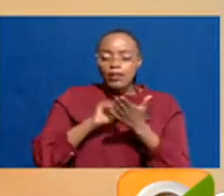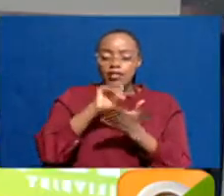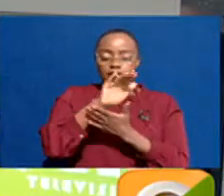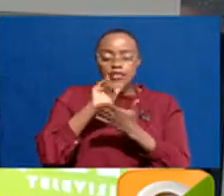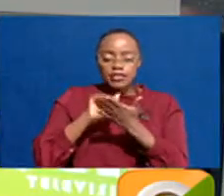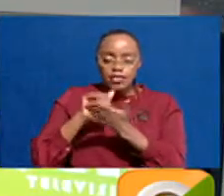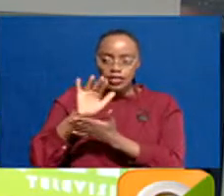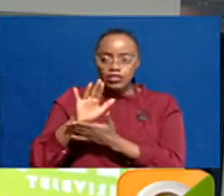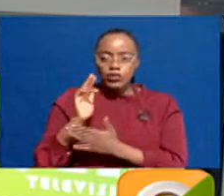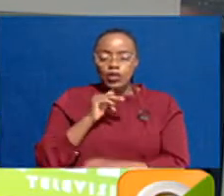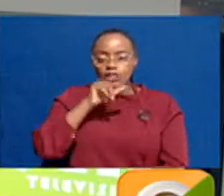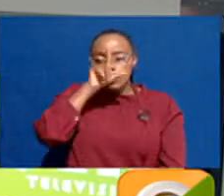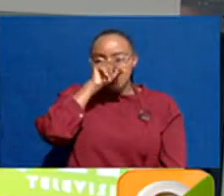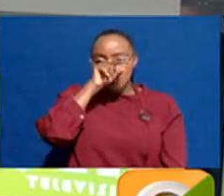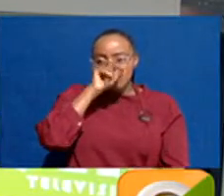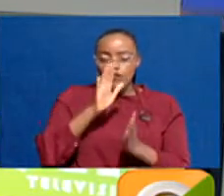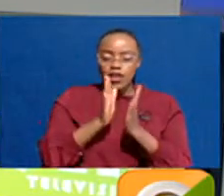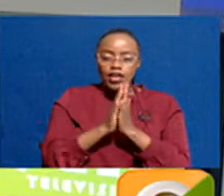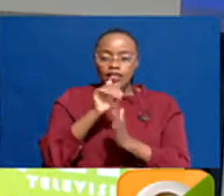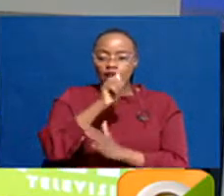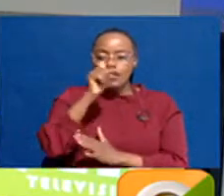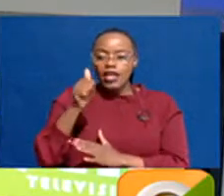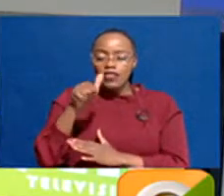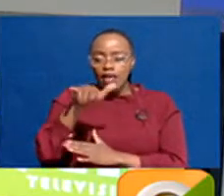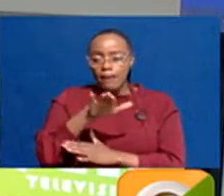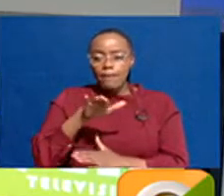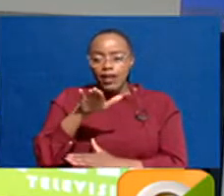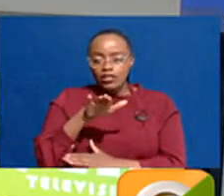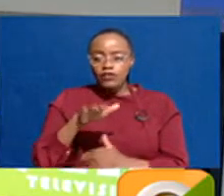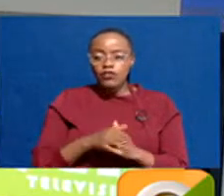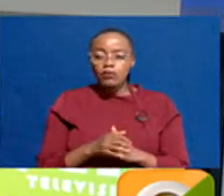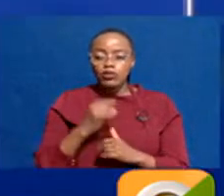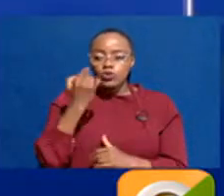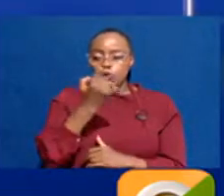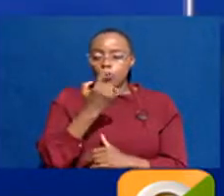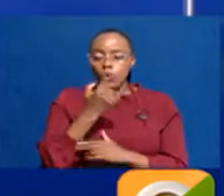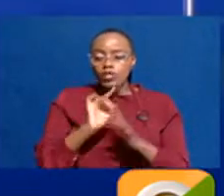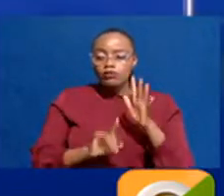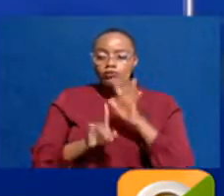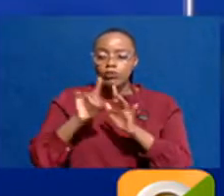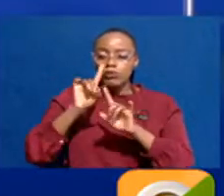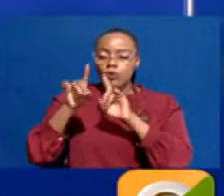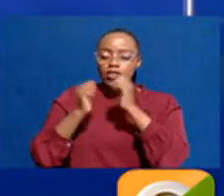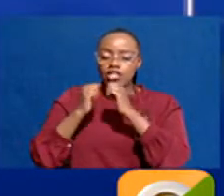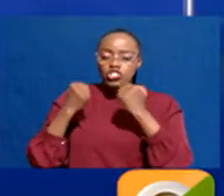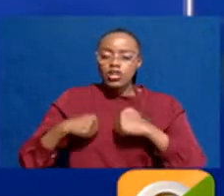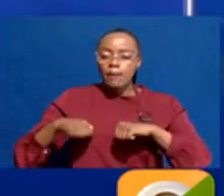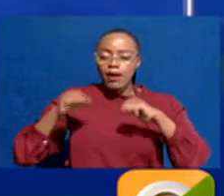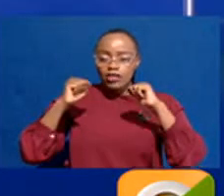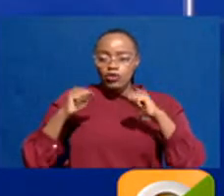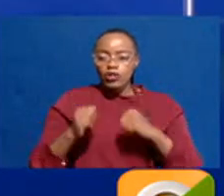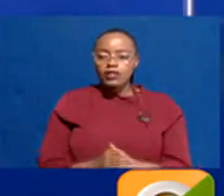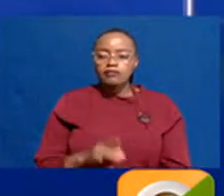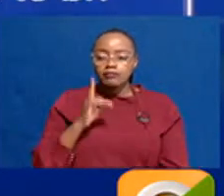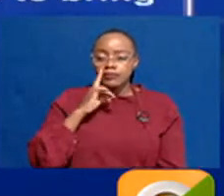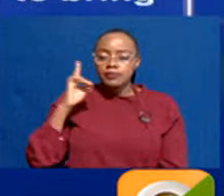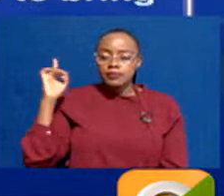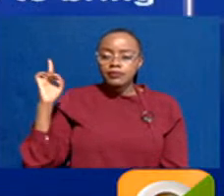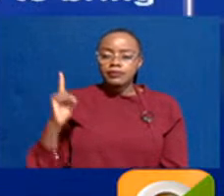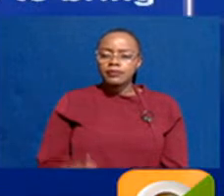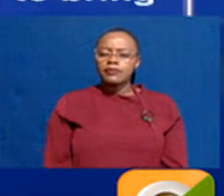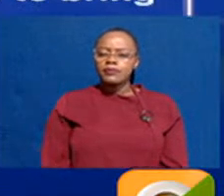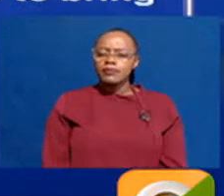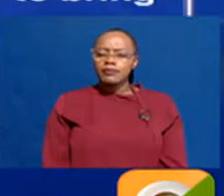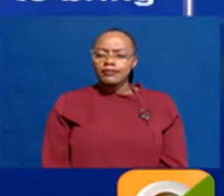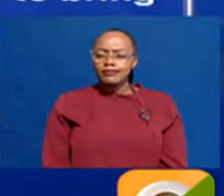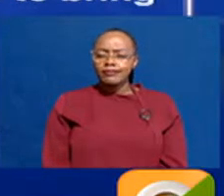us via Twitter and other platforms, just to raise some questions with the chairperson here. This is